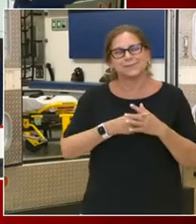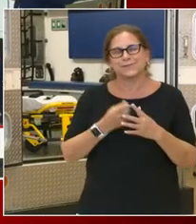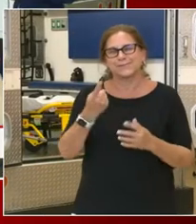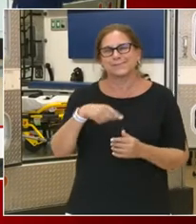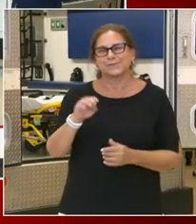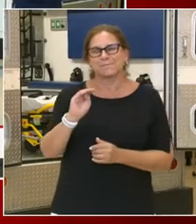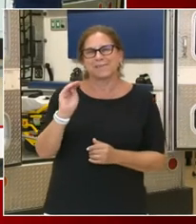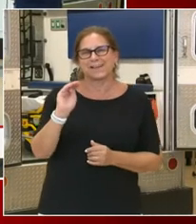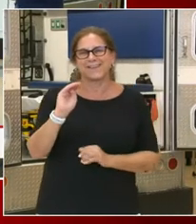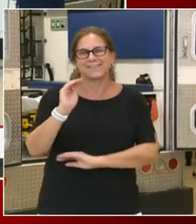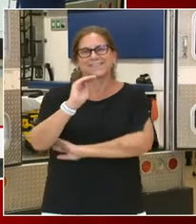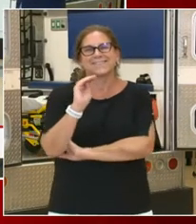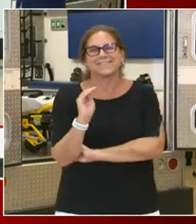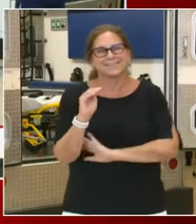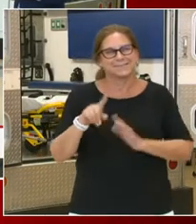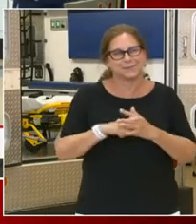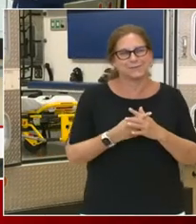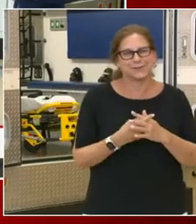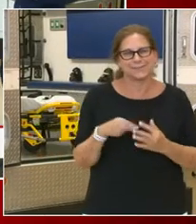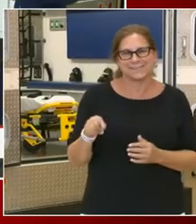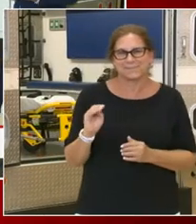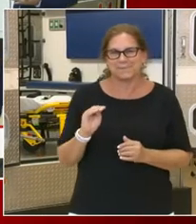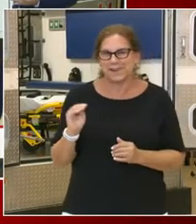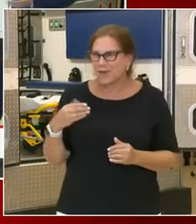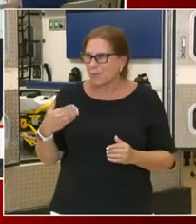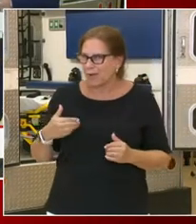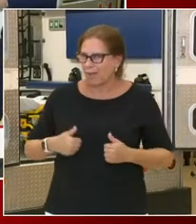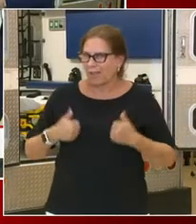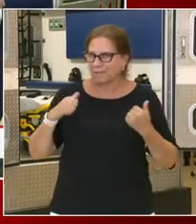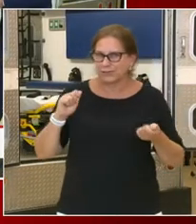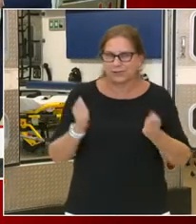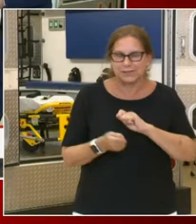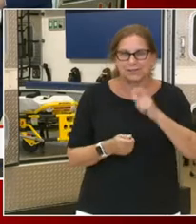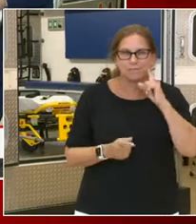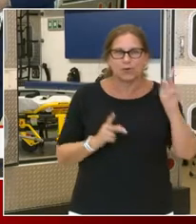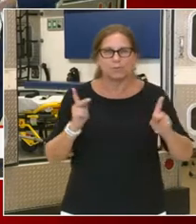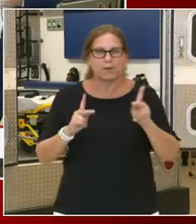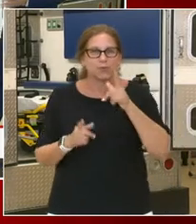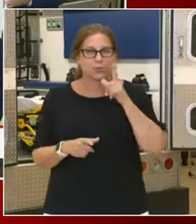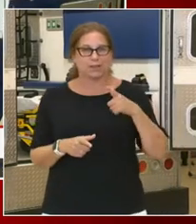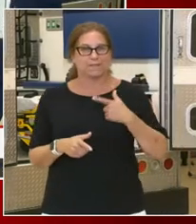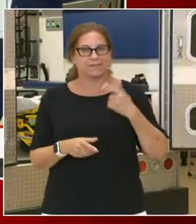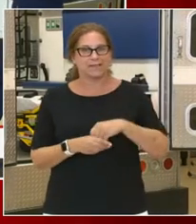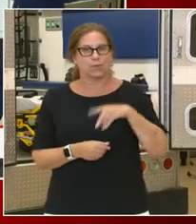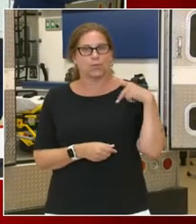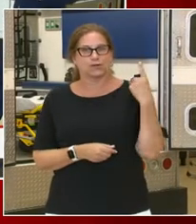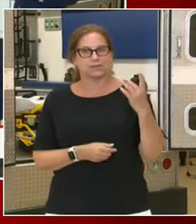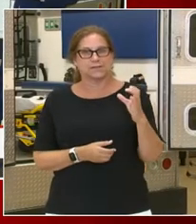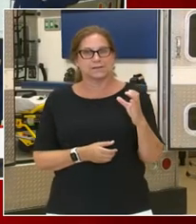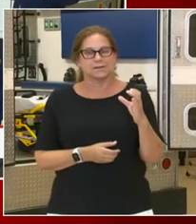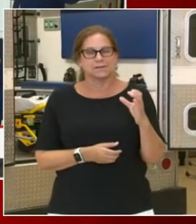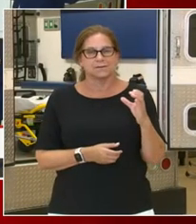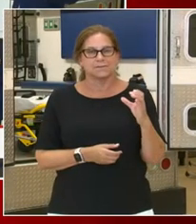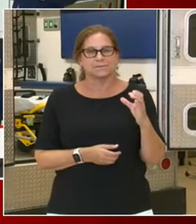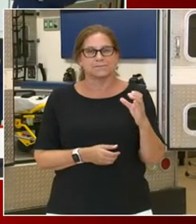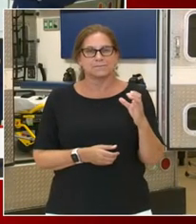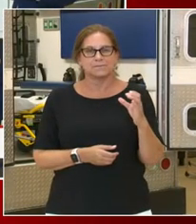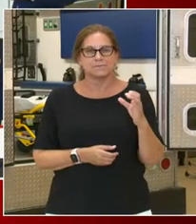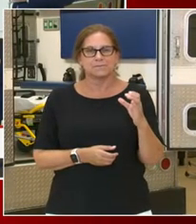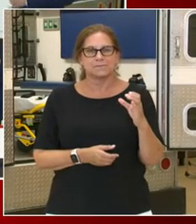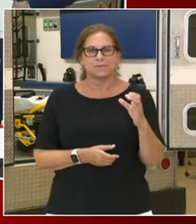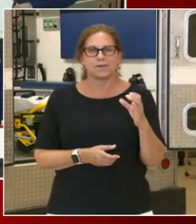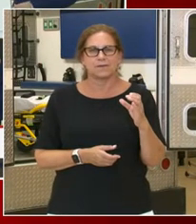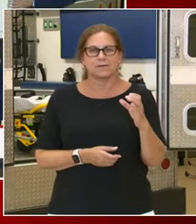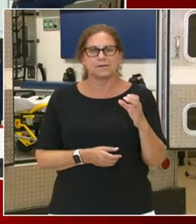so we've seen the life-changing impacts it's had on district residents' lives for decades. And so how will the Mayor's FY22